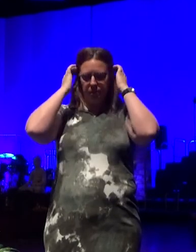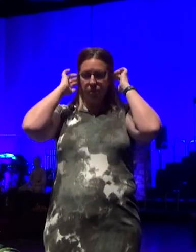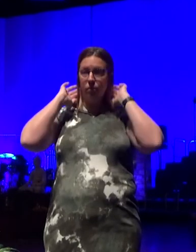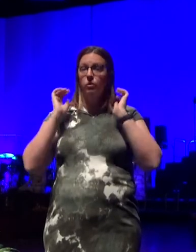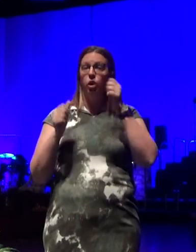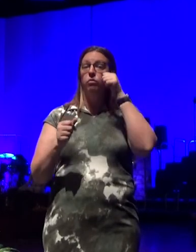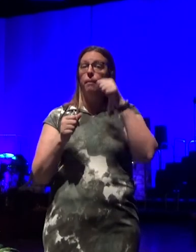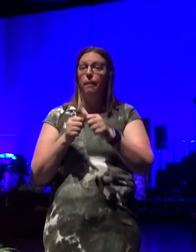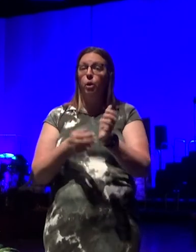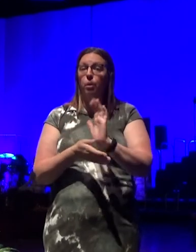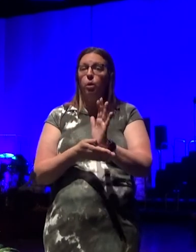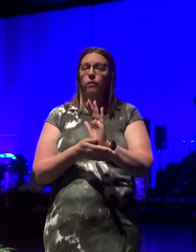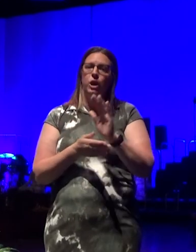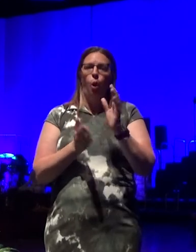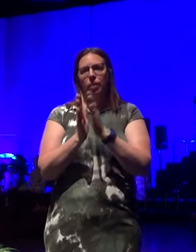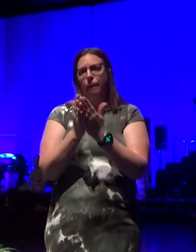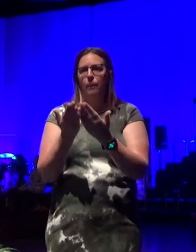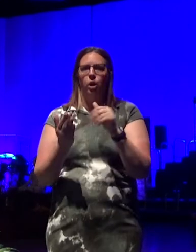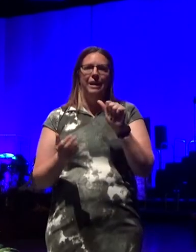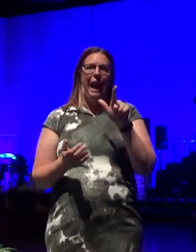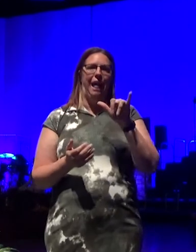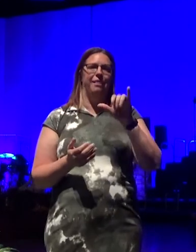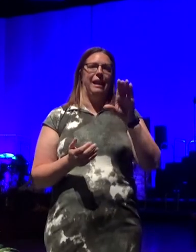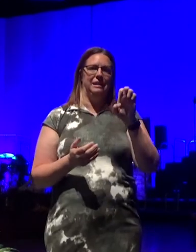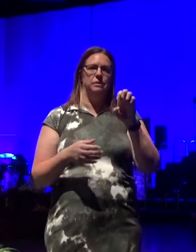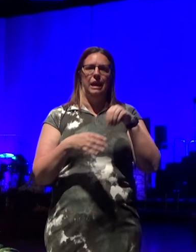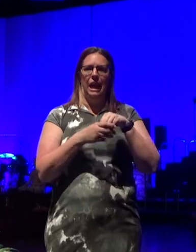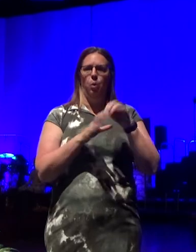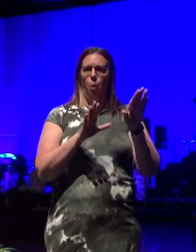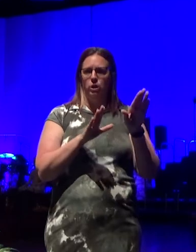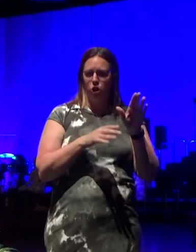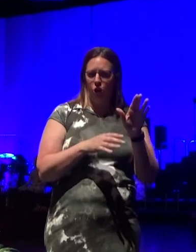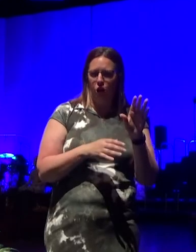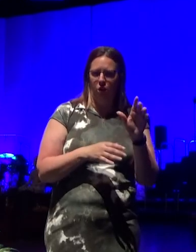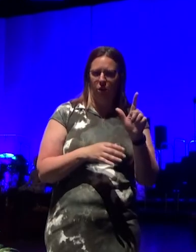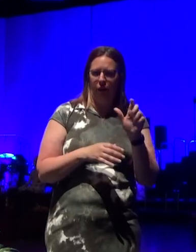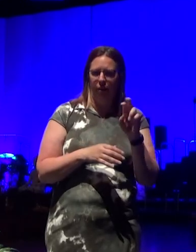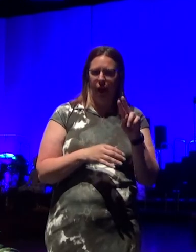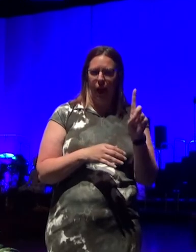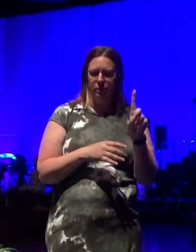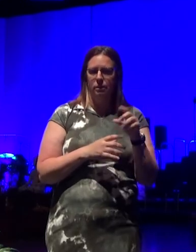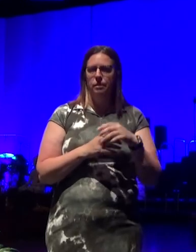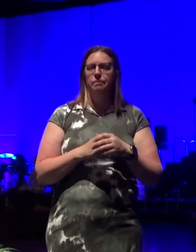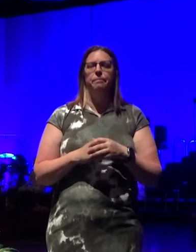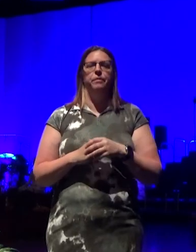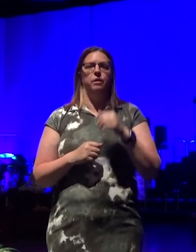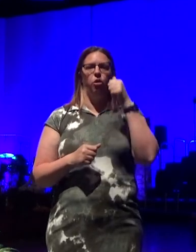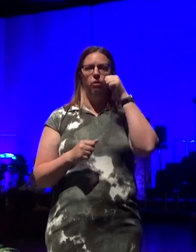We have Alice fans here. My daughter was here for Halloween. I almost dragged her out here, but